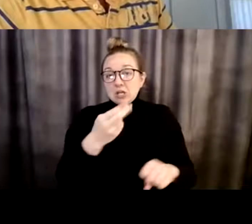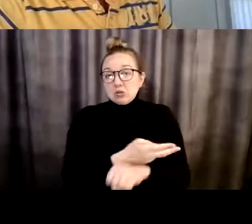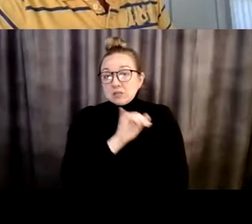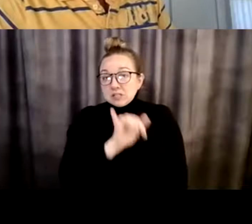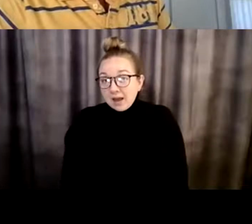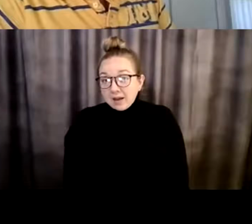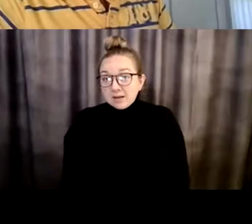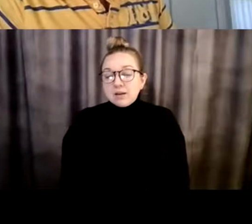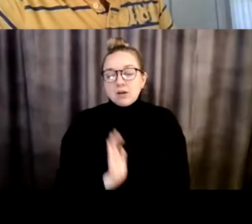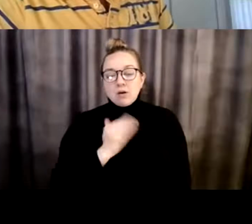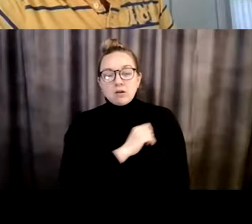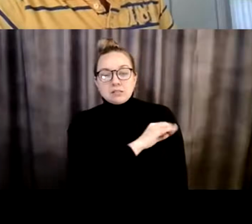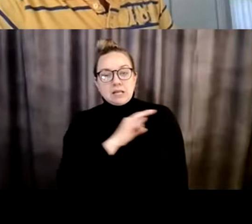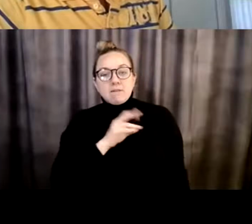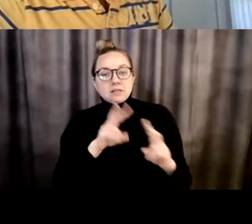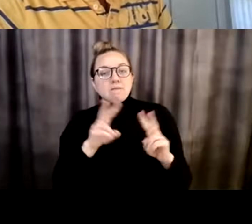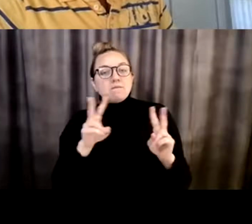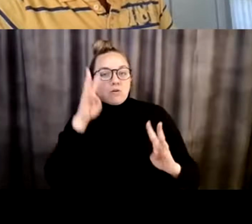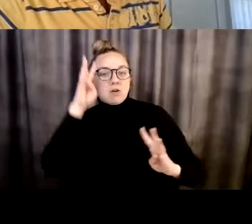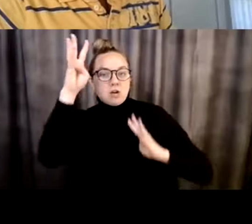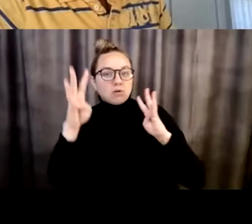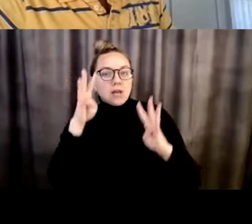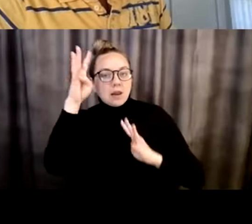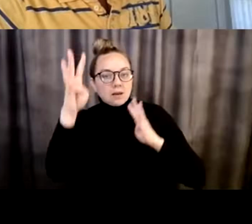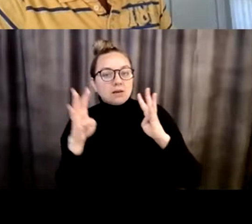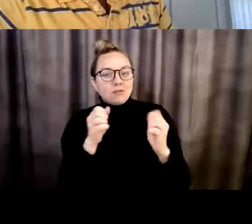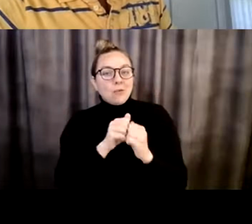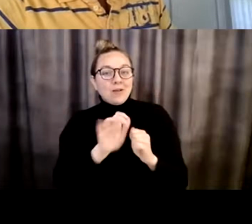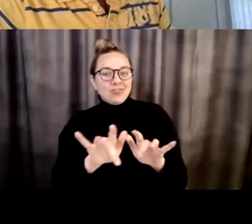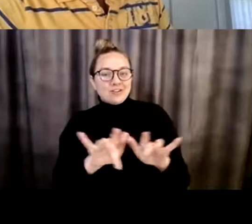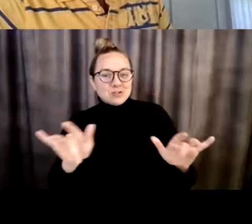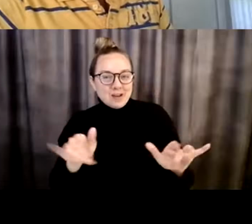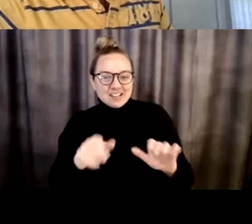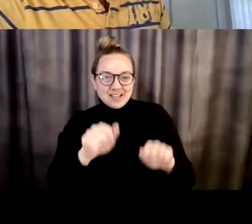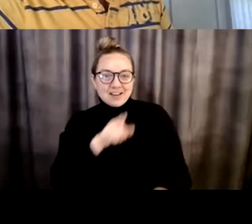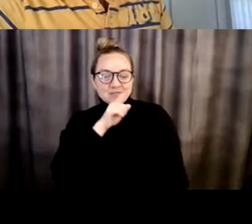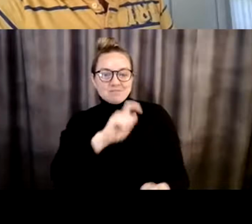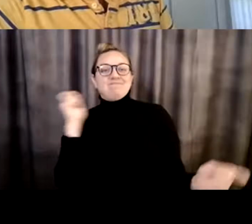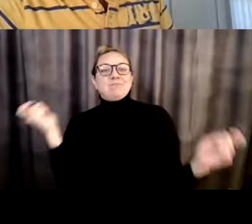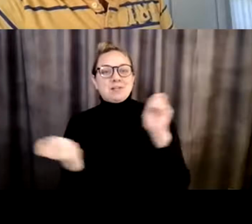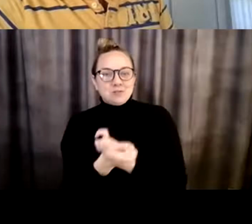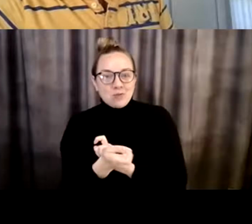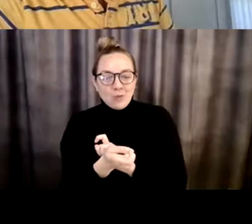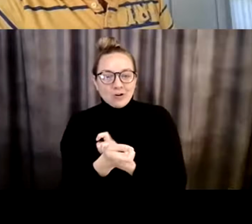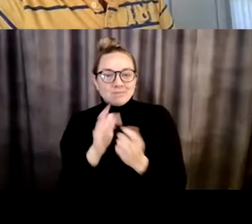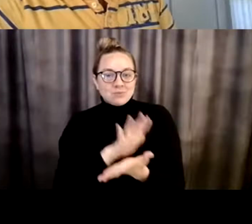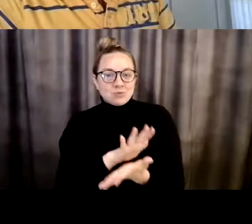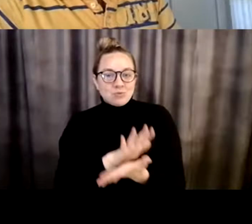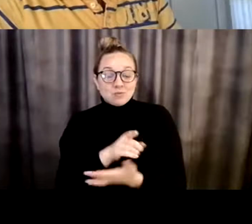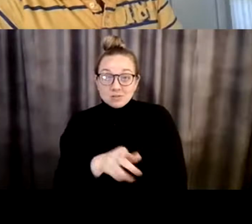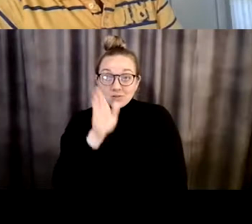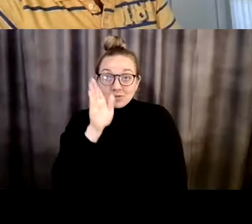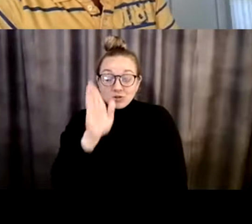be so creative with the spaces that they've been able to utilize and transform in school buildings. So you'd be amazed at the amount